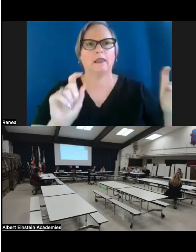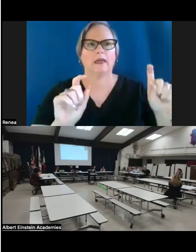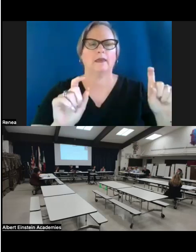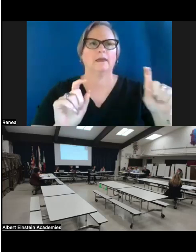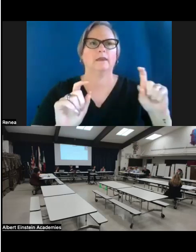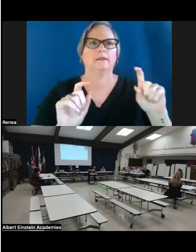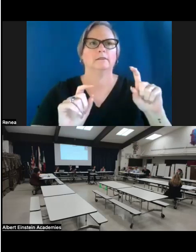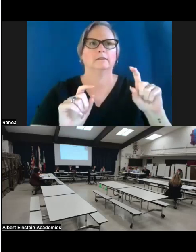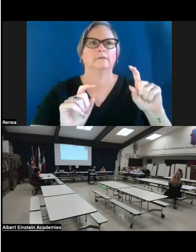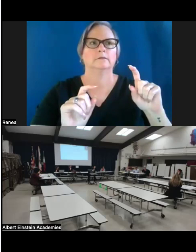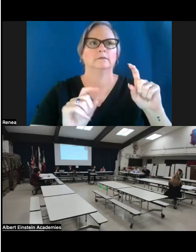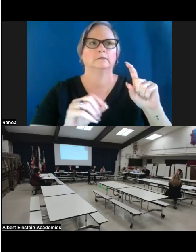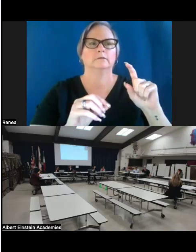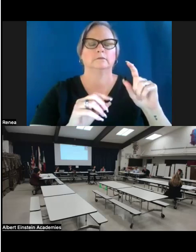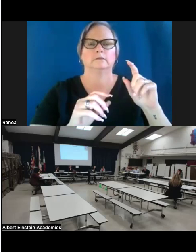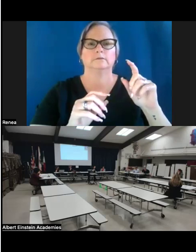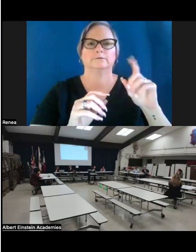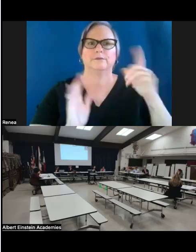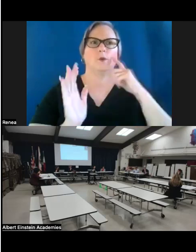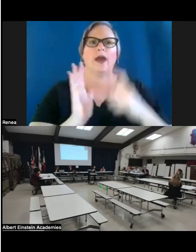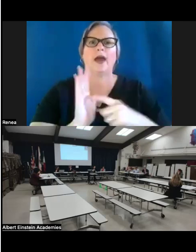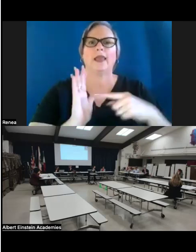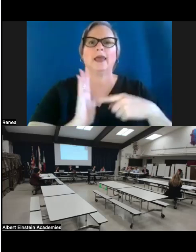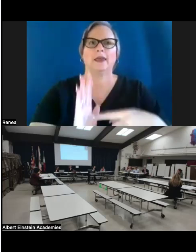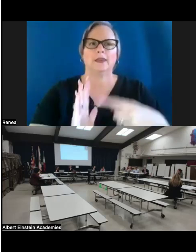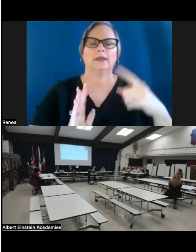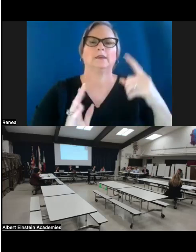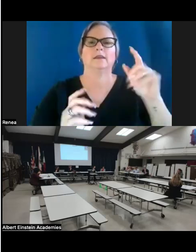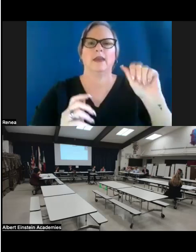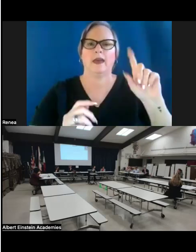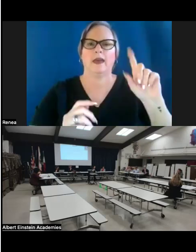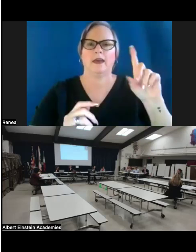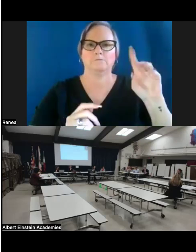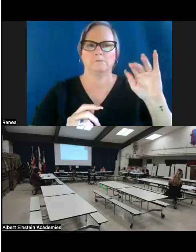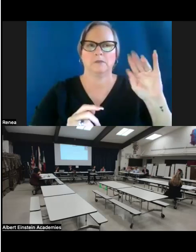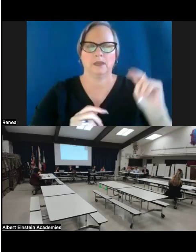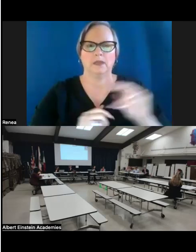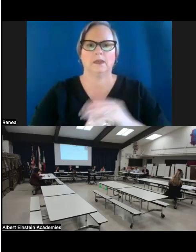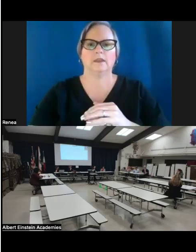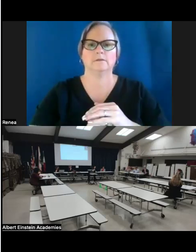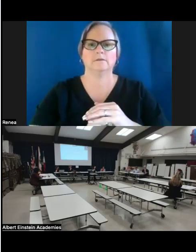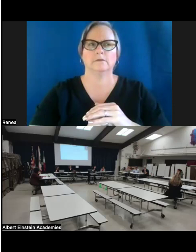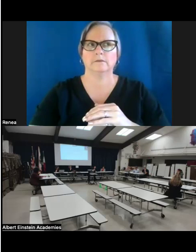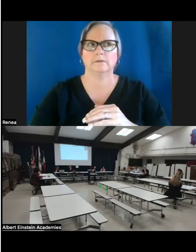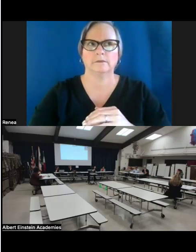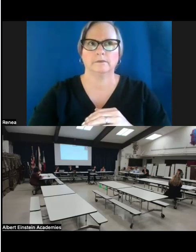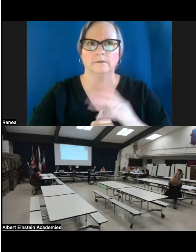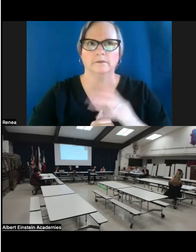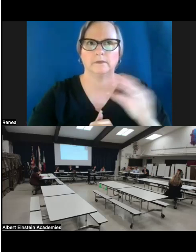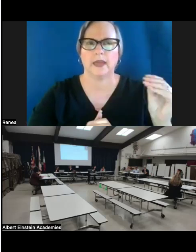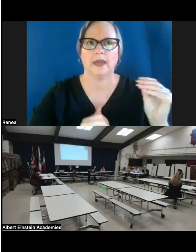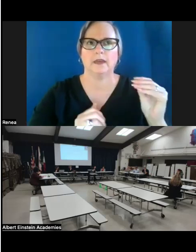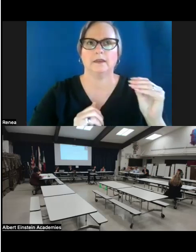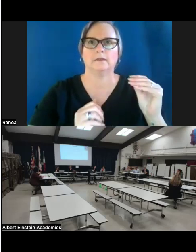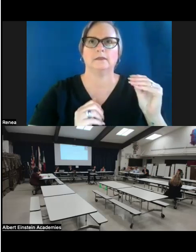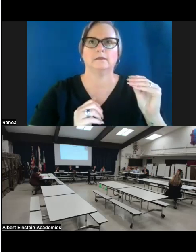share what avenues and how the administration went about to garner input